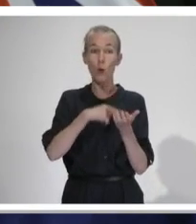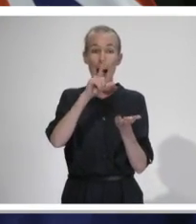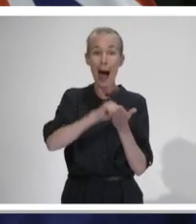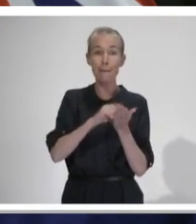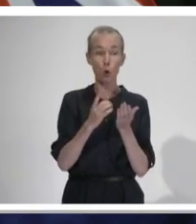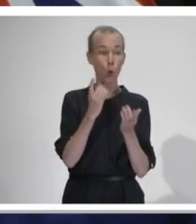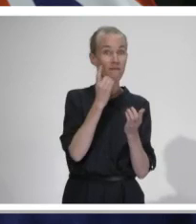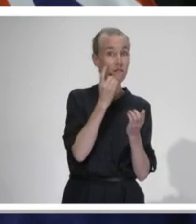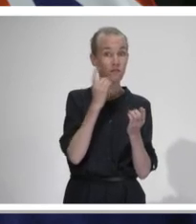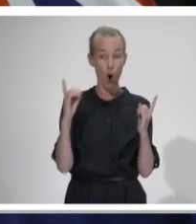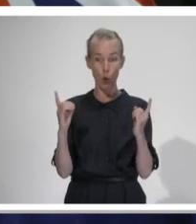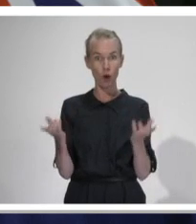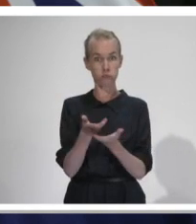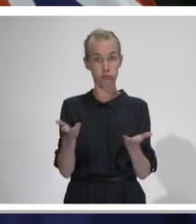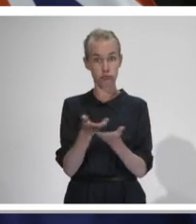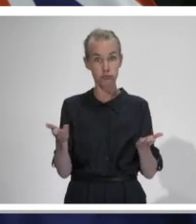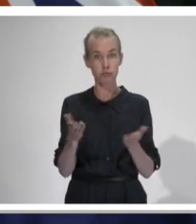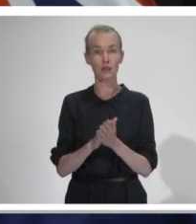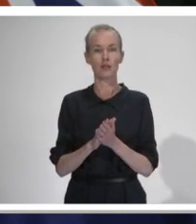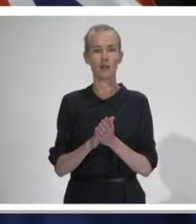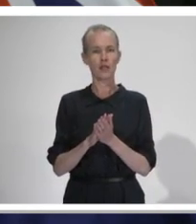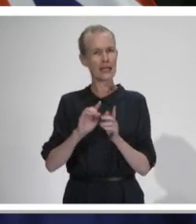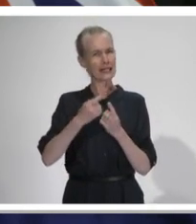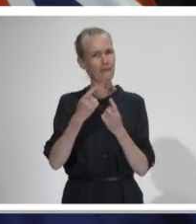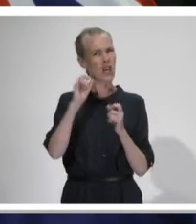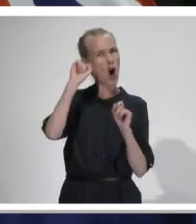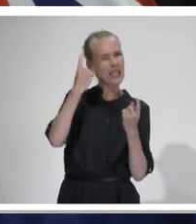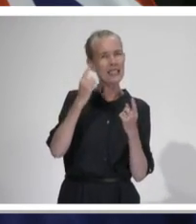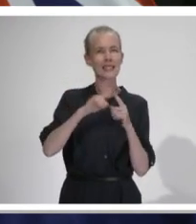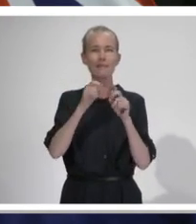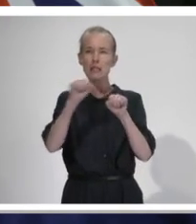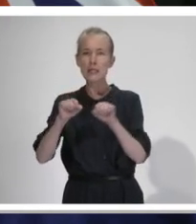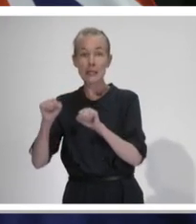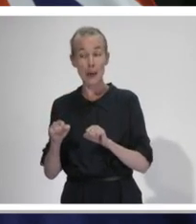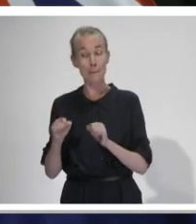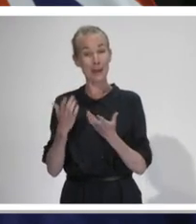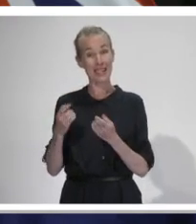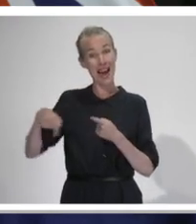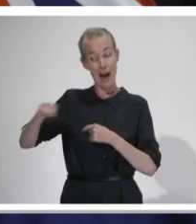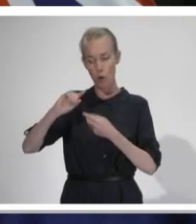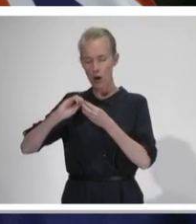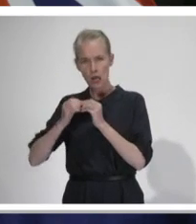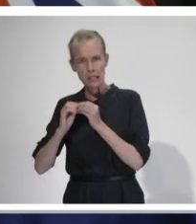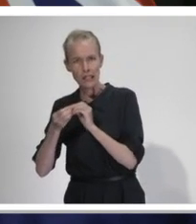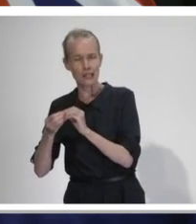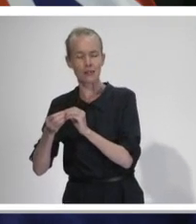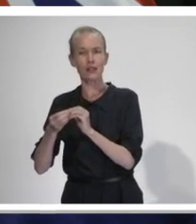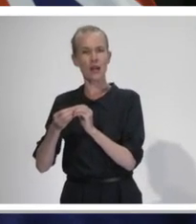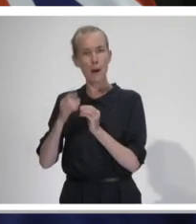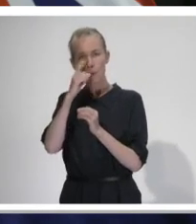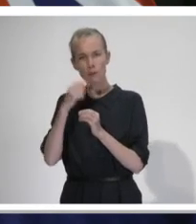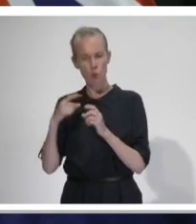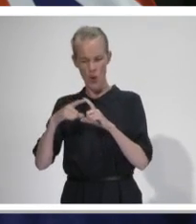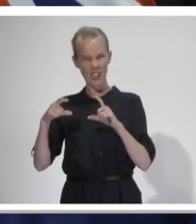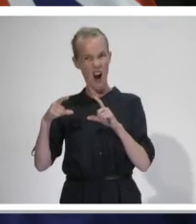and testing involving mobile phones. I'm aware that there is work going on in a card-type approach.